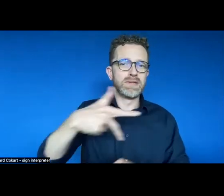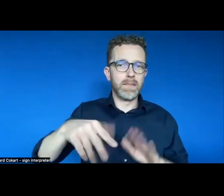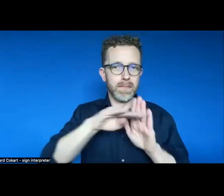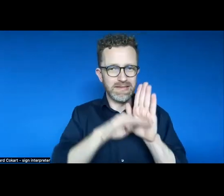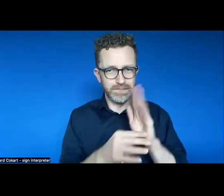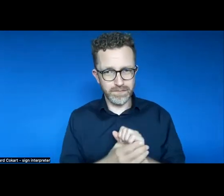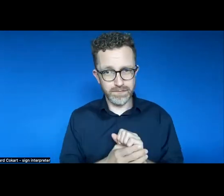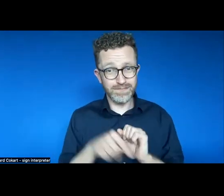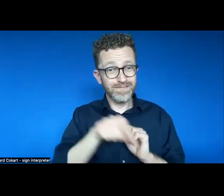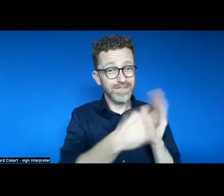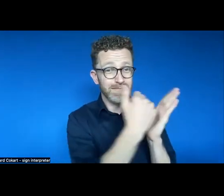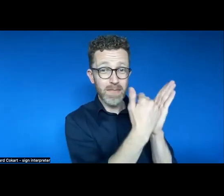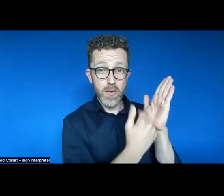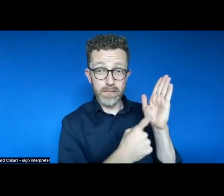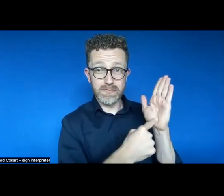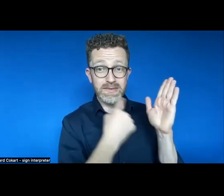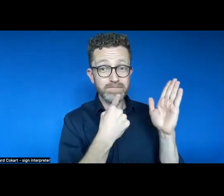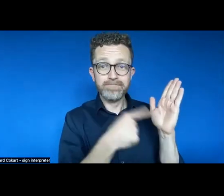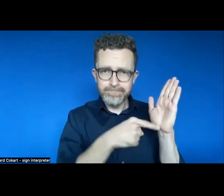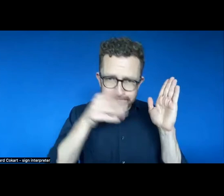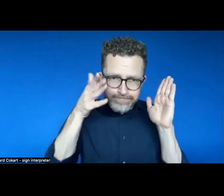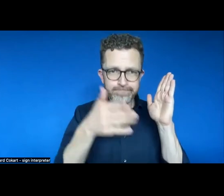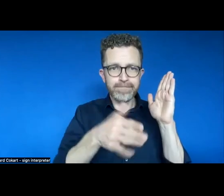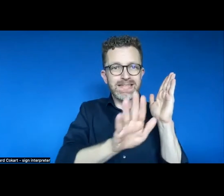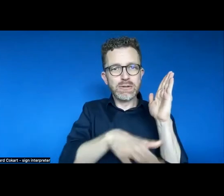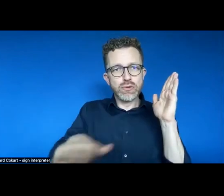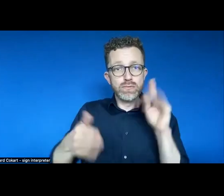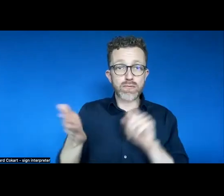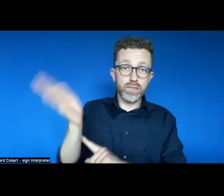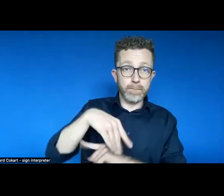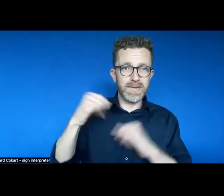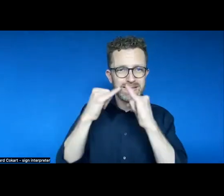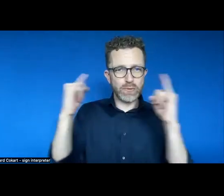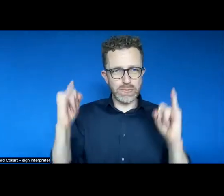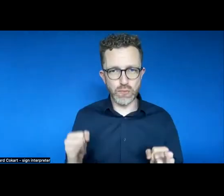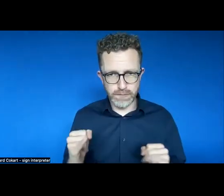better to stay abroad in the group. And